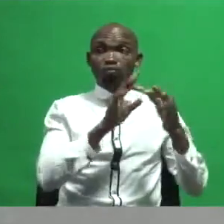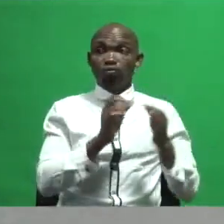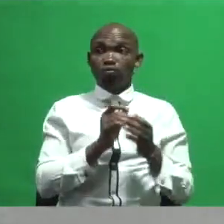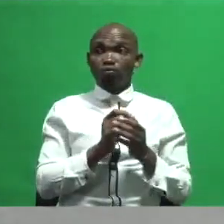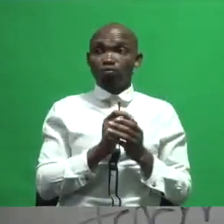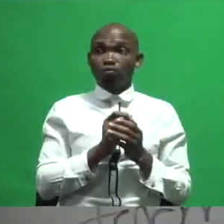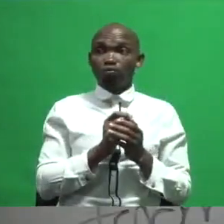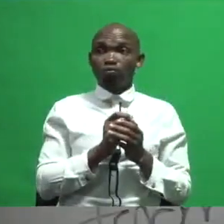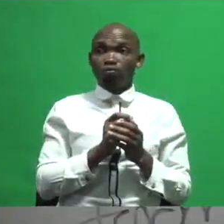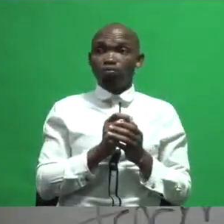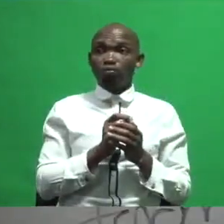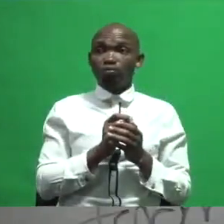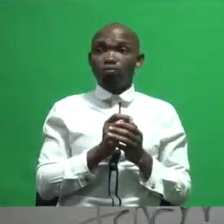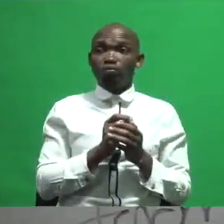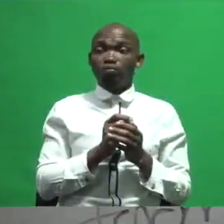it.